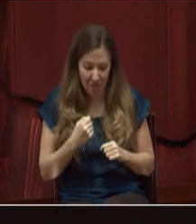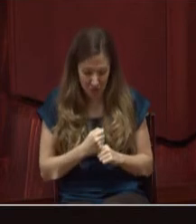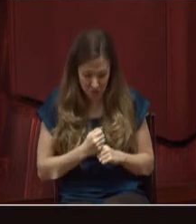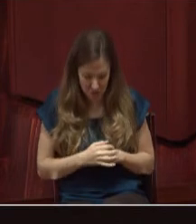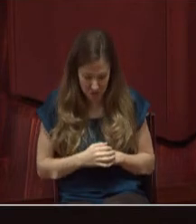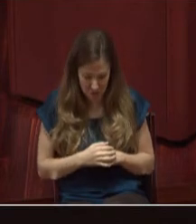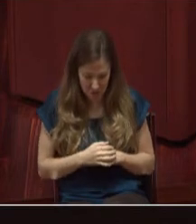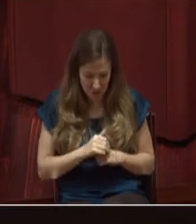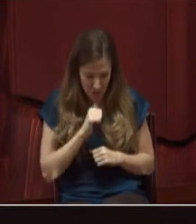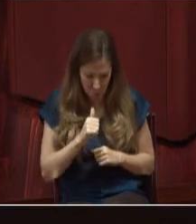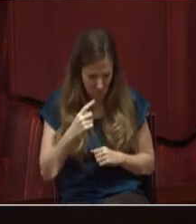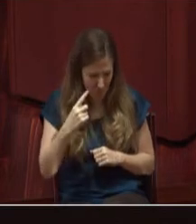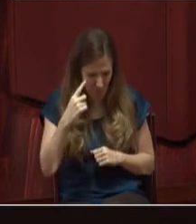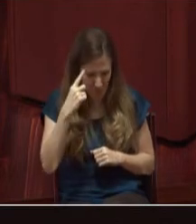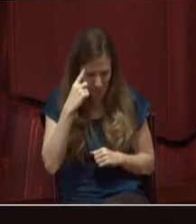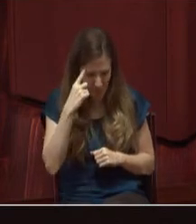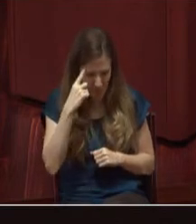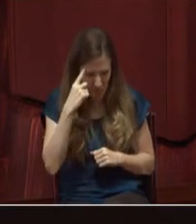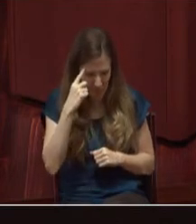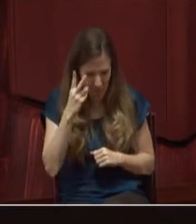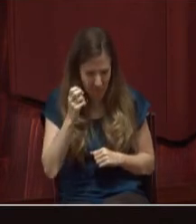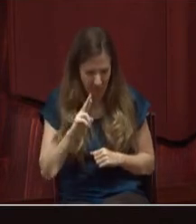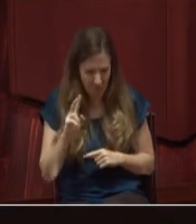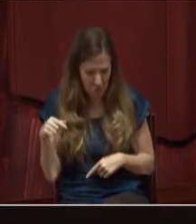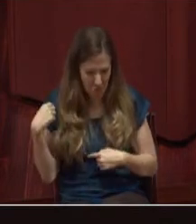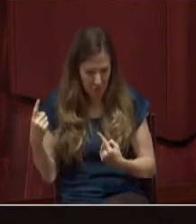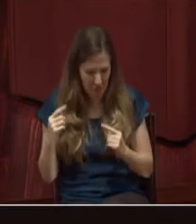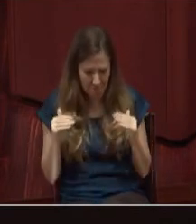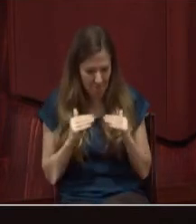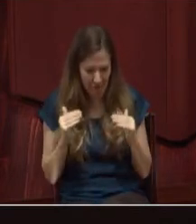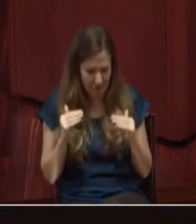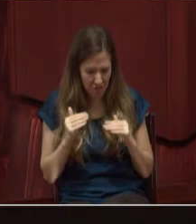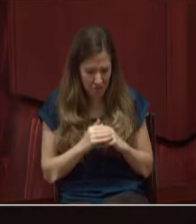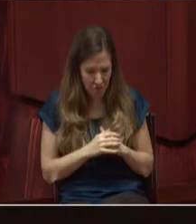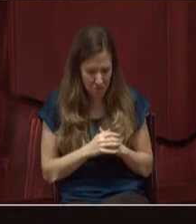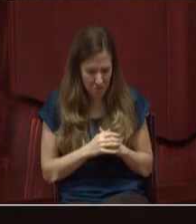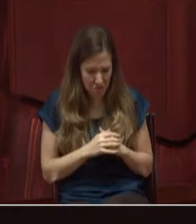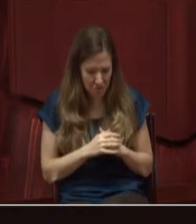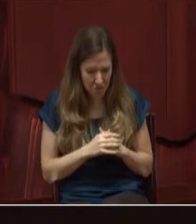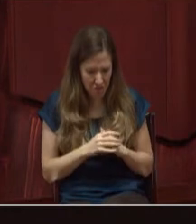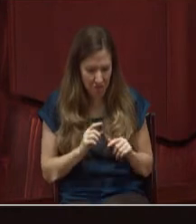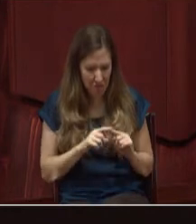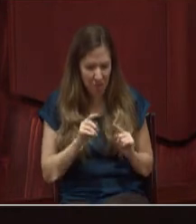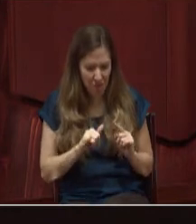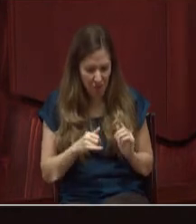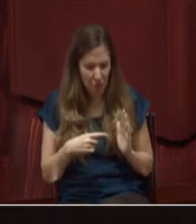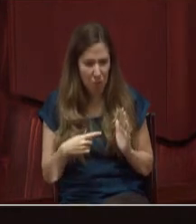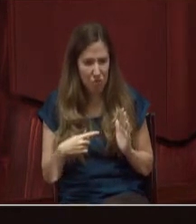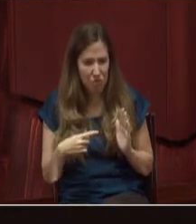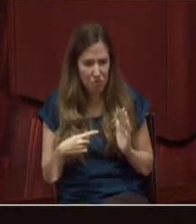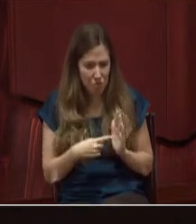has, I don't think, ever been matched, was due in no small measure first to